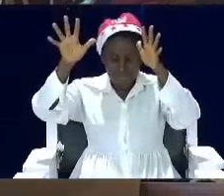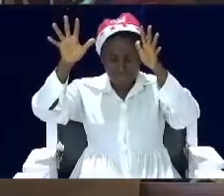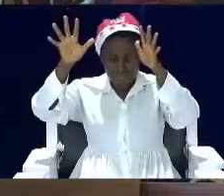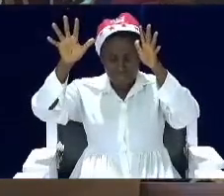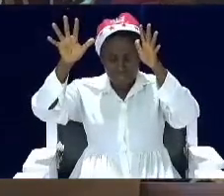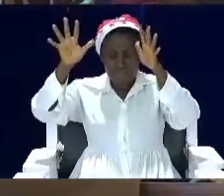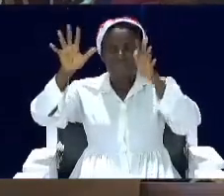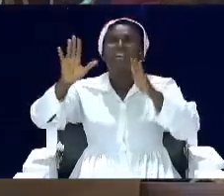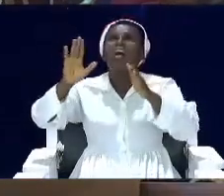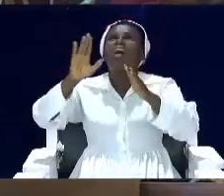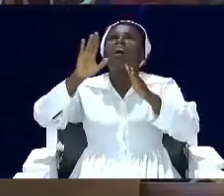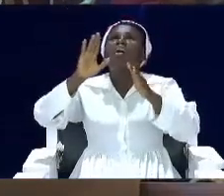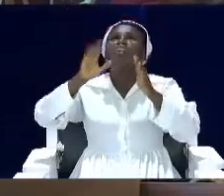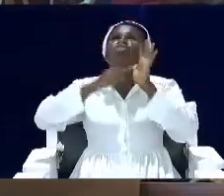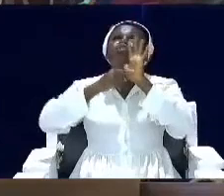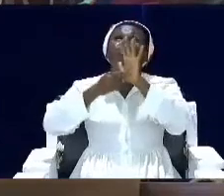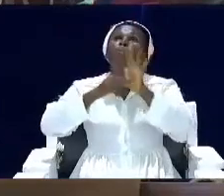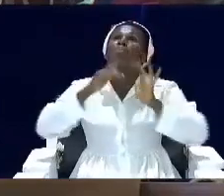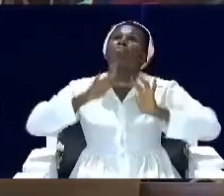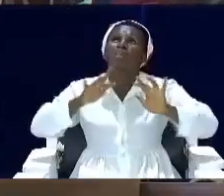be merciful to me.